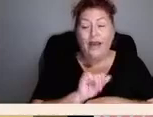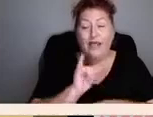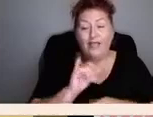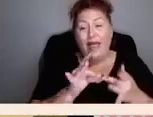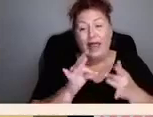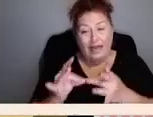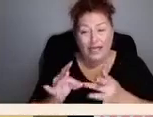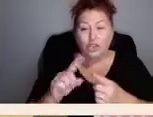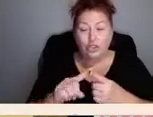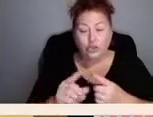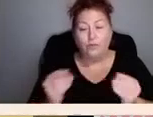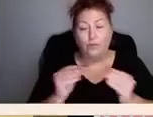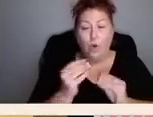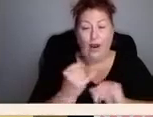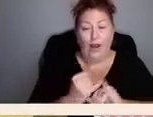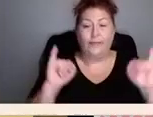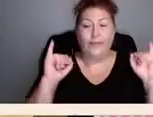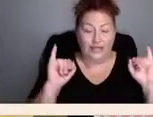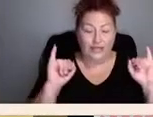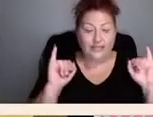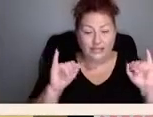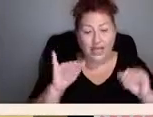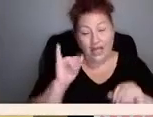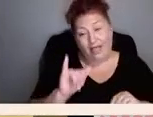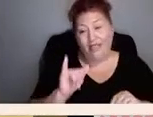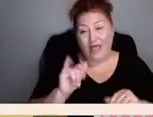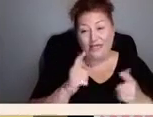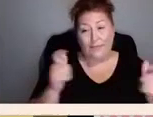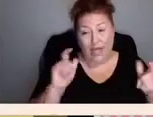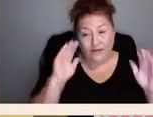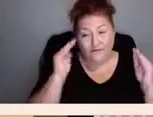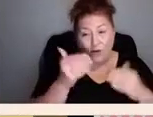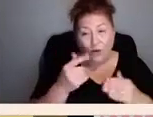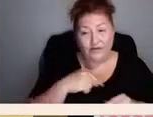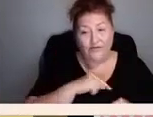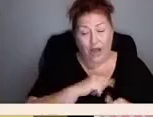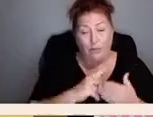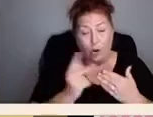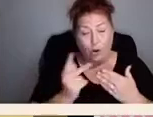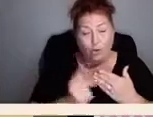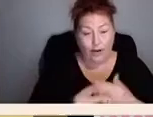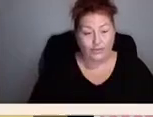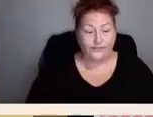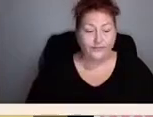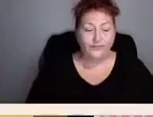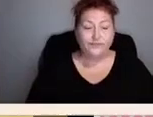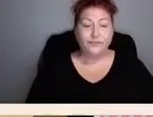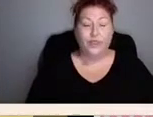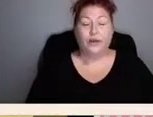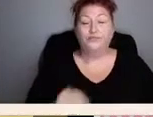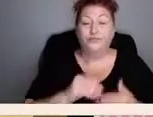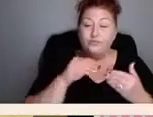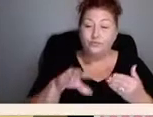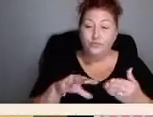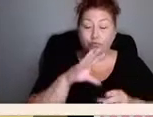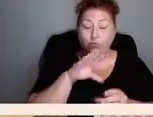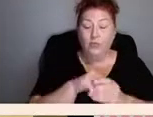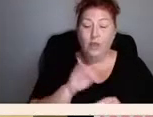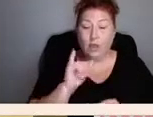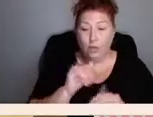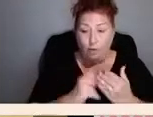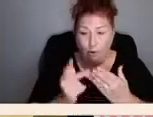leads to more independence, which is a major focus of all of our programs. Students participating in the